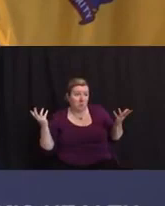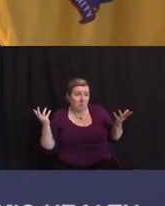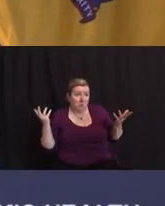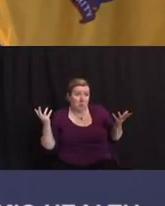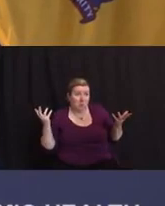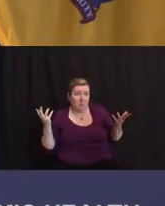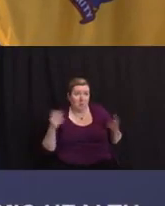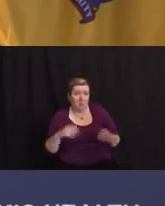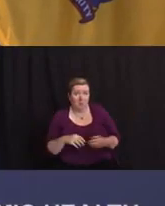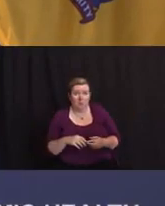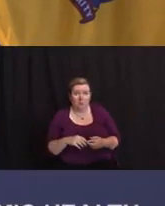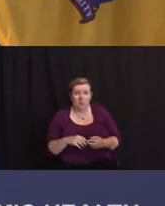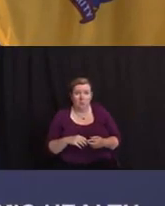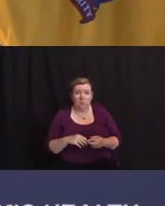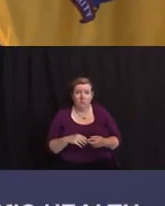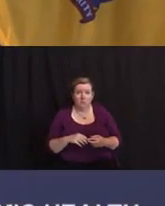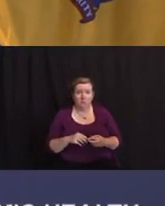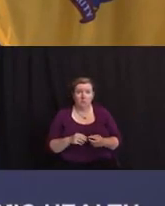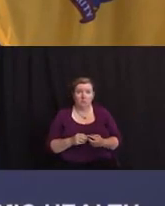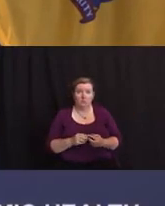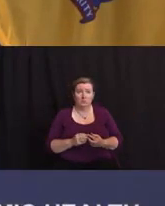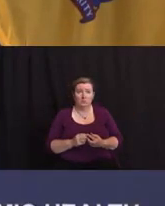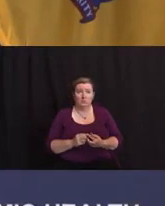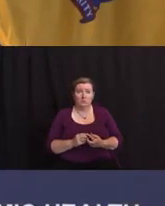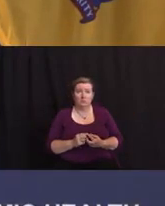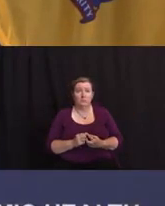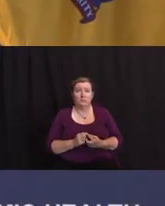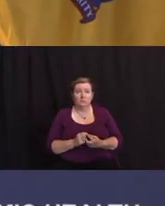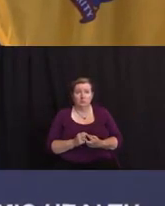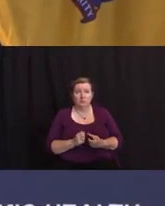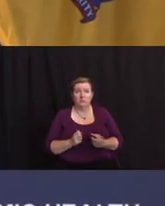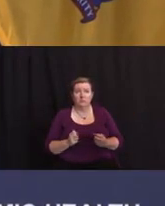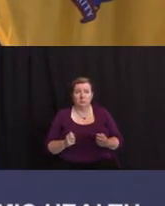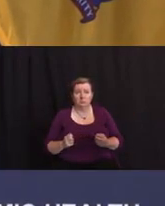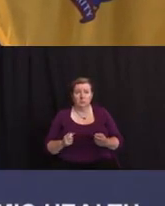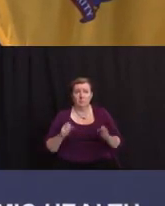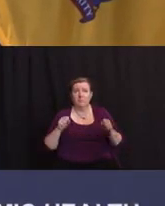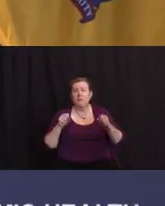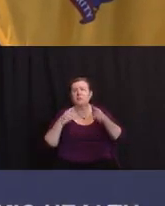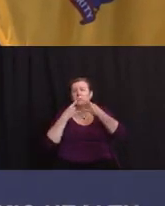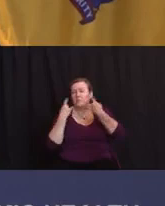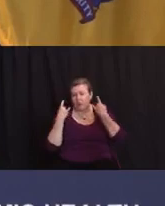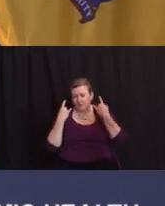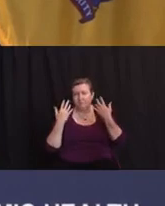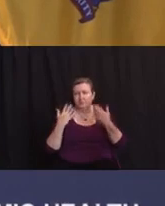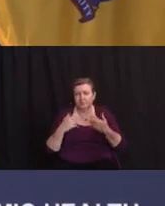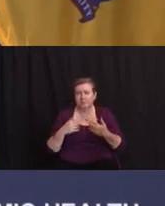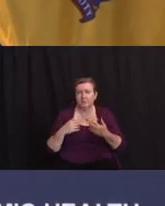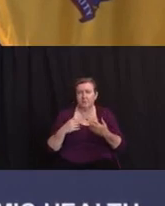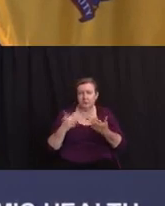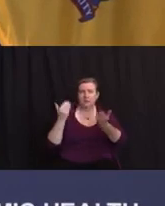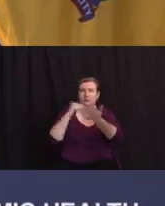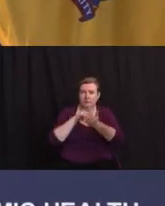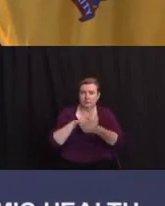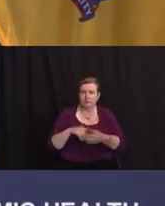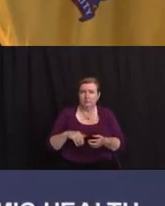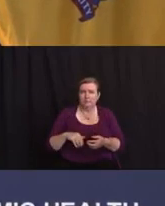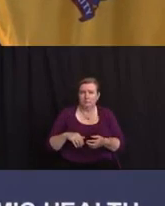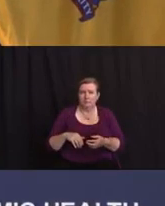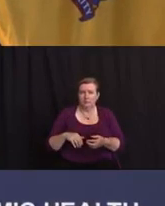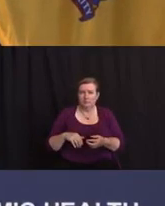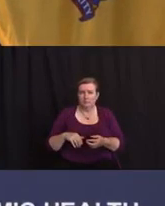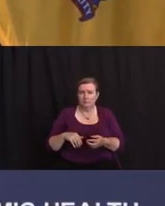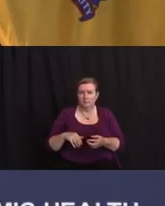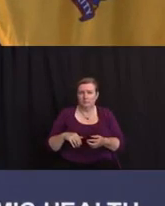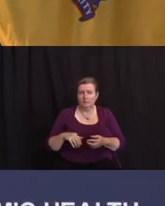an earlier question with regard to the possibility of bringing the masking mandates back. If it is too early to make a